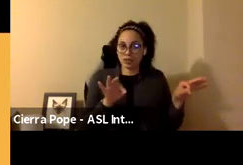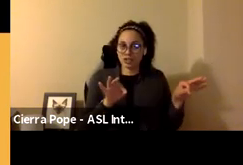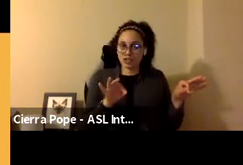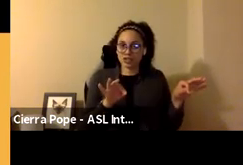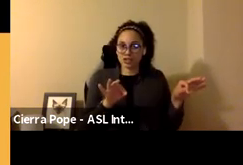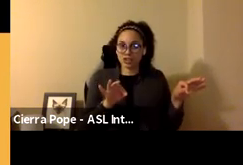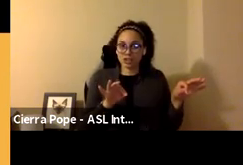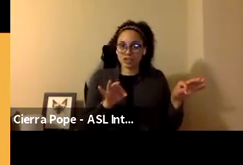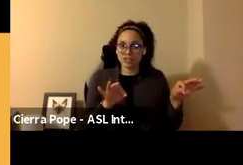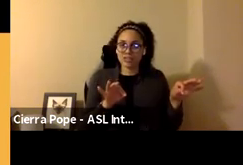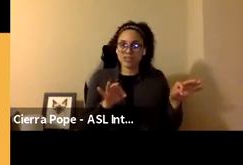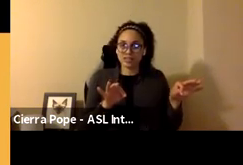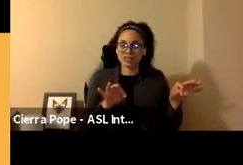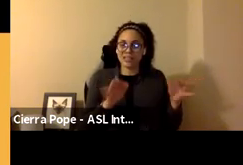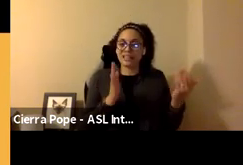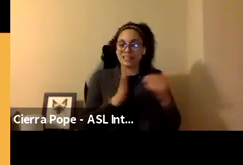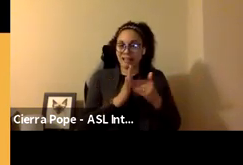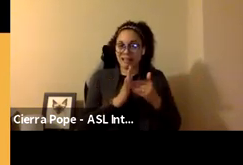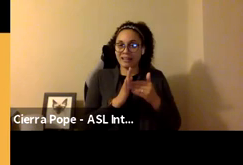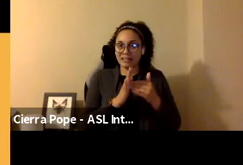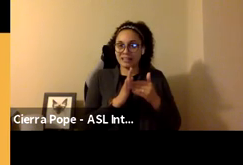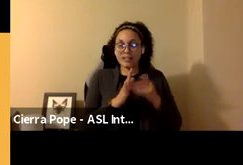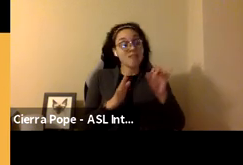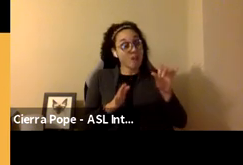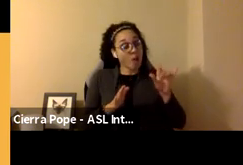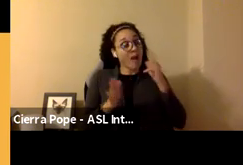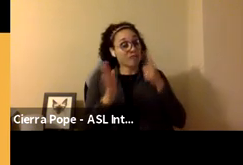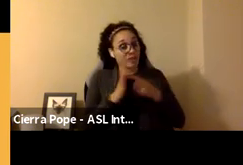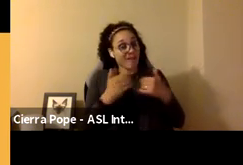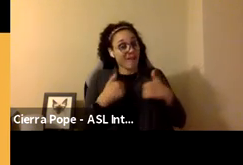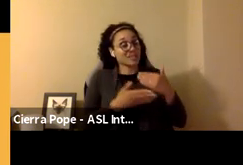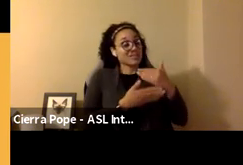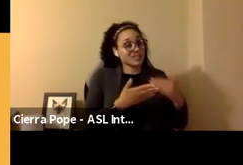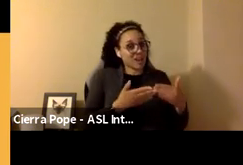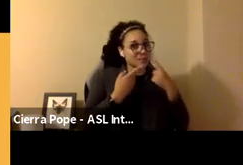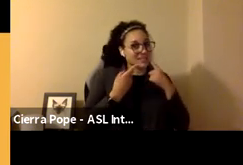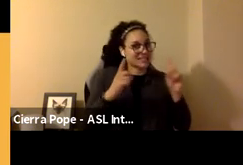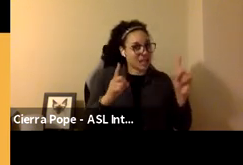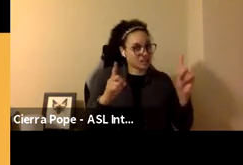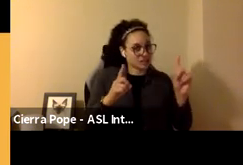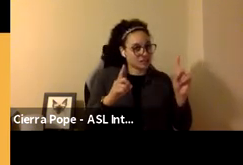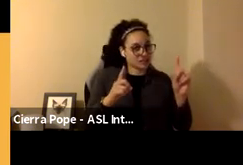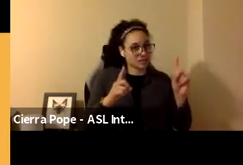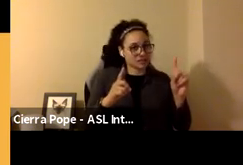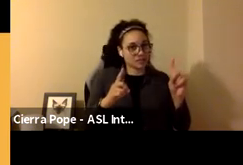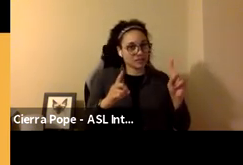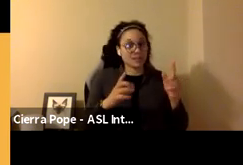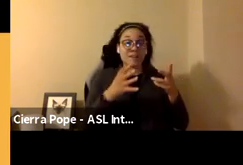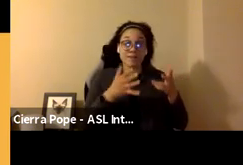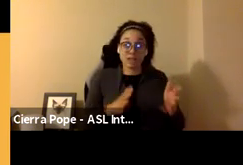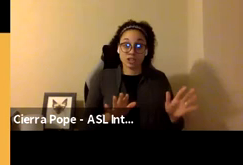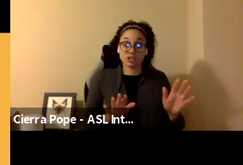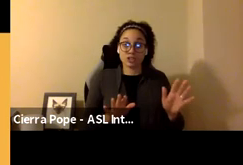That again goes back to that model of they've had some success and they just need that acknowledged. And then after that, you just want to